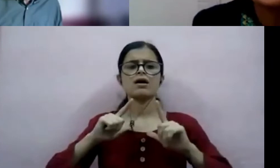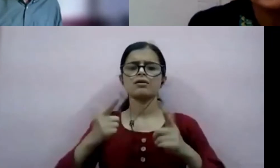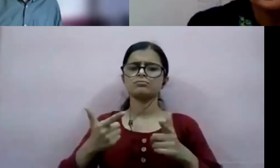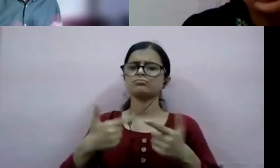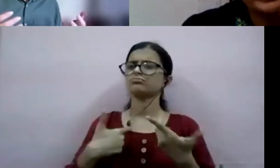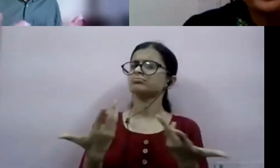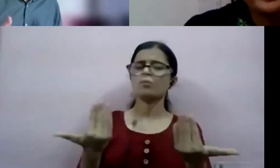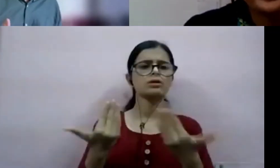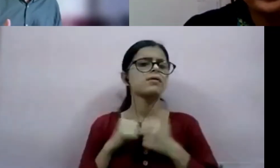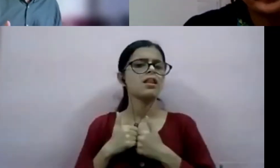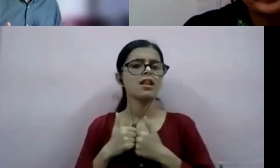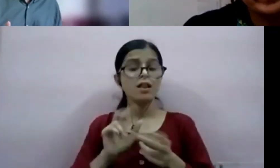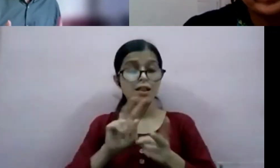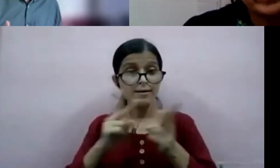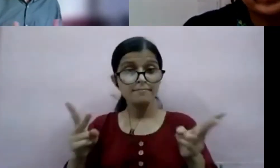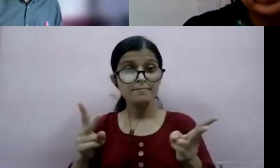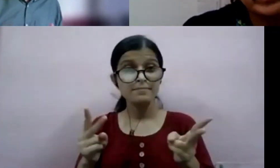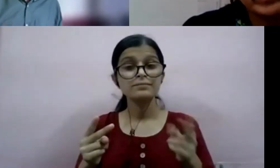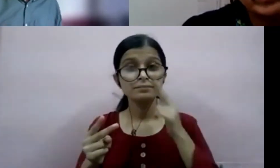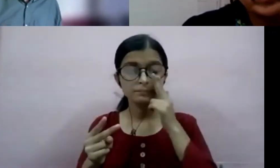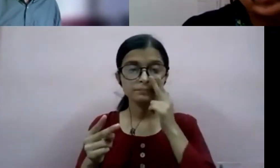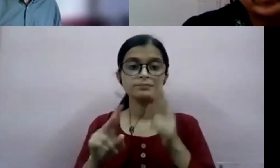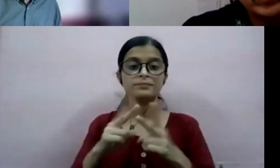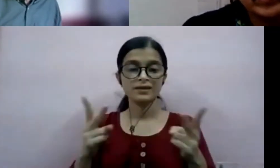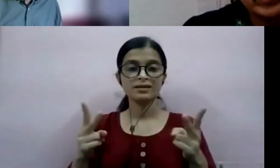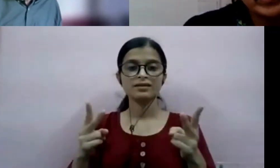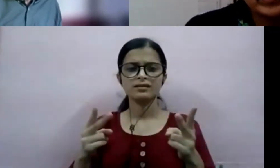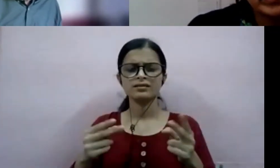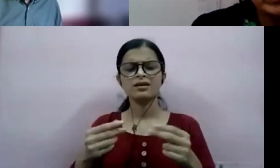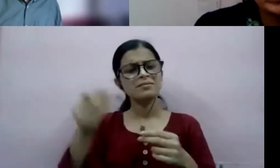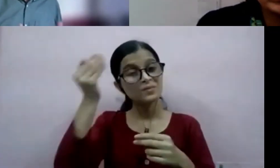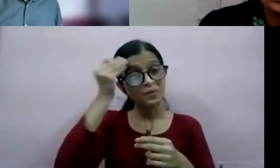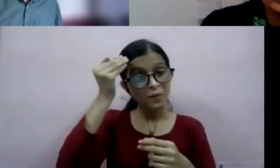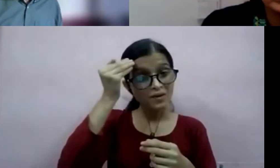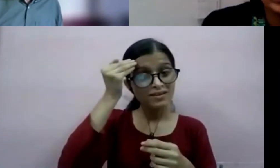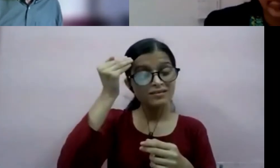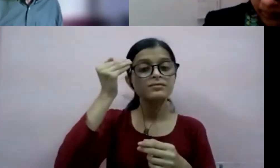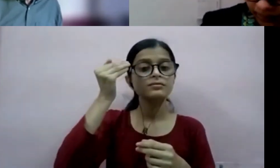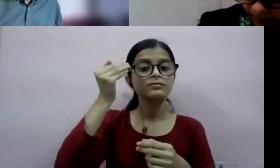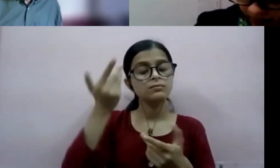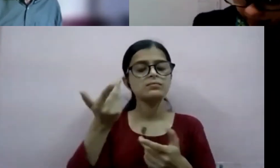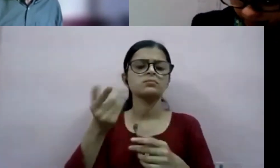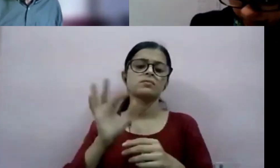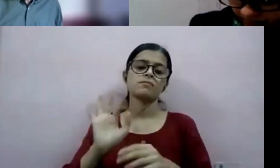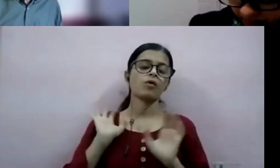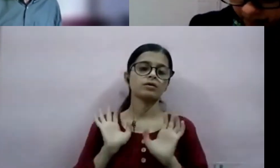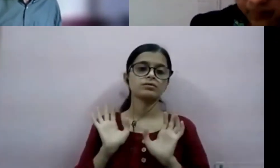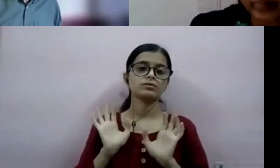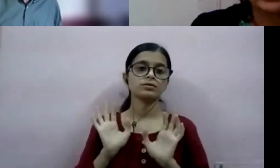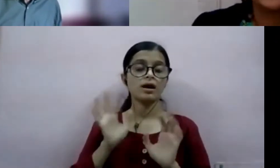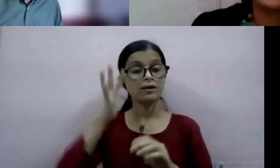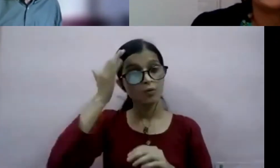claims. So I'm still thinking that we acknowledge our position, and that's that reflexive approach, but we also have to be